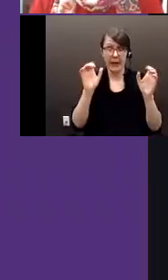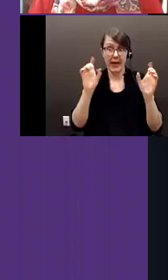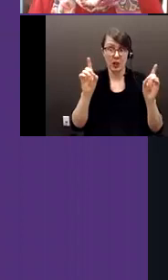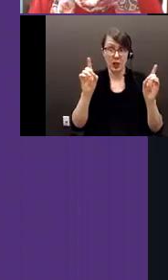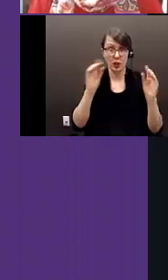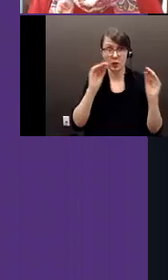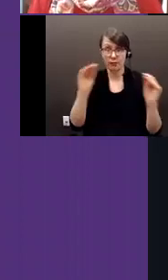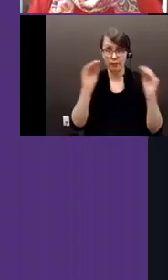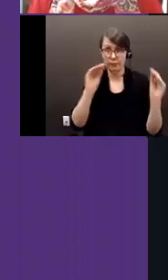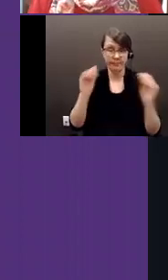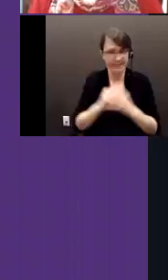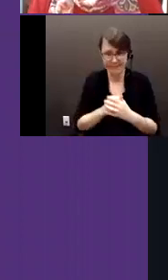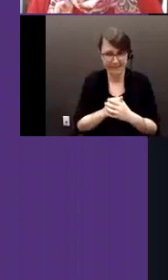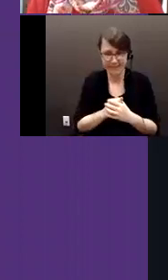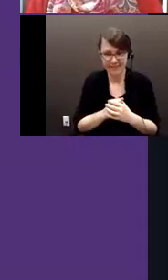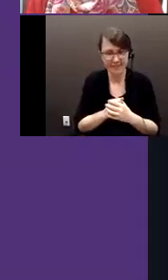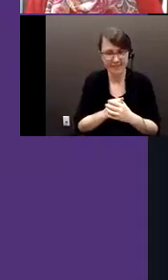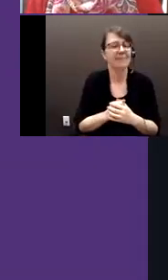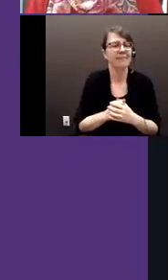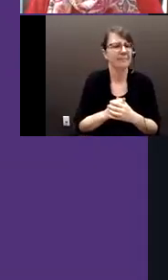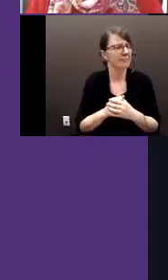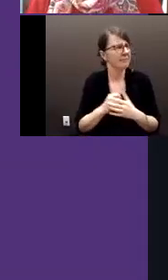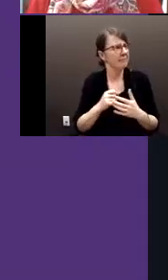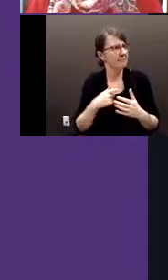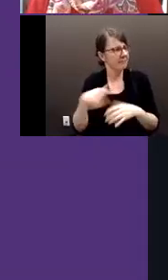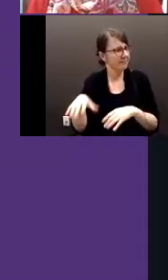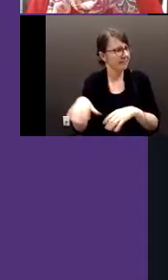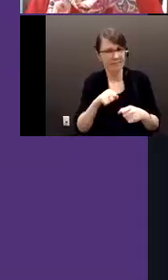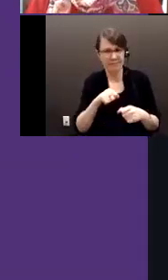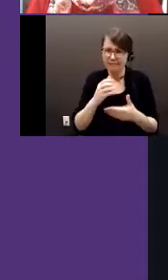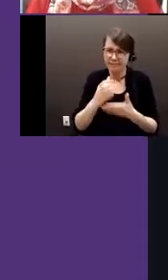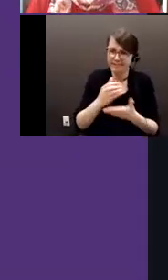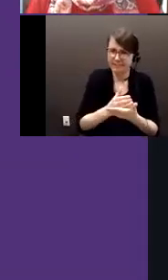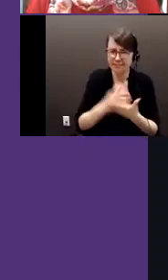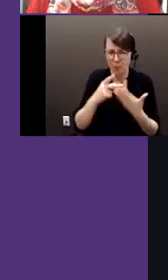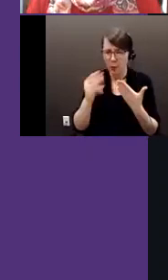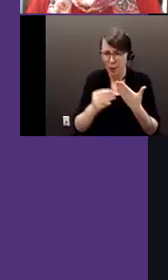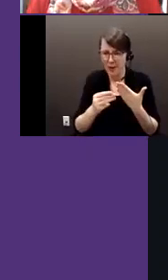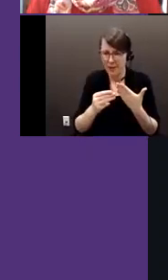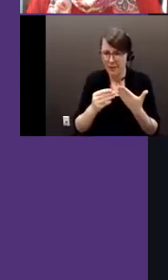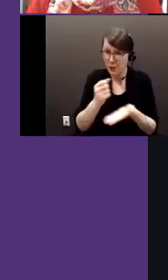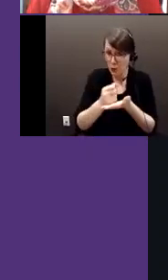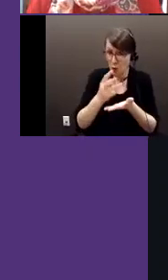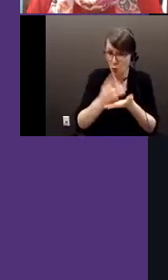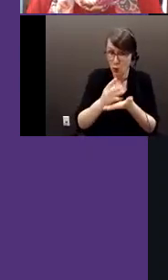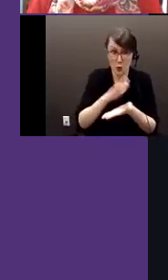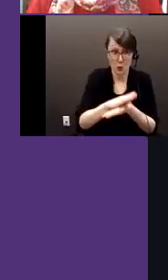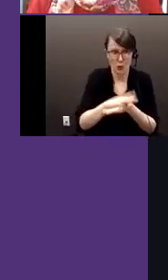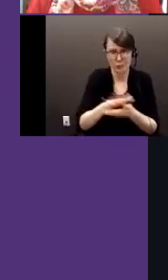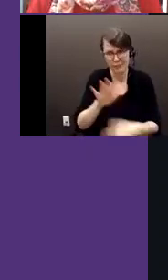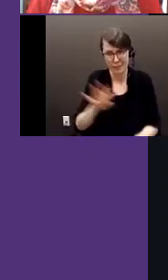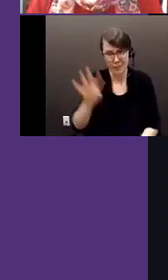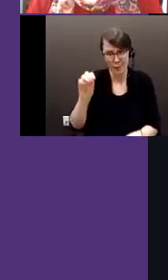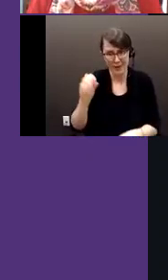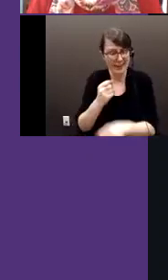I took my program some close to 40 years ago as a social worker, and that was the work